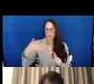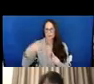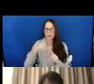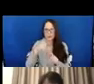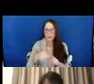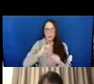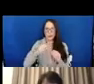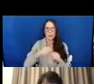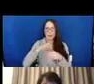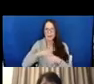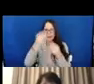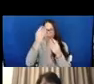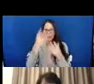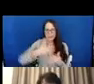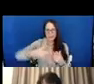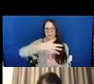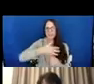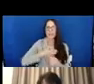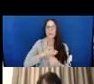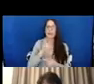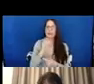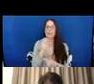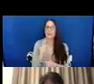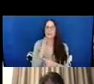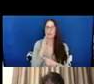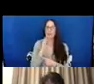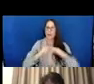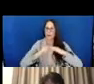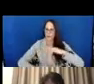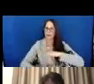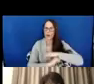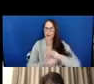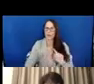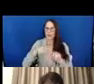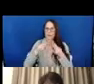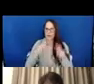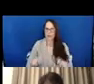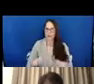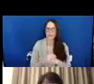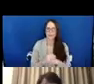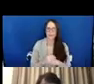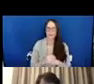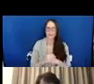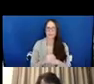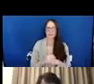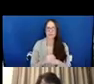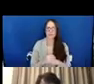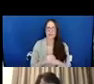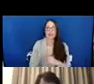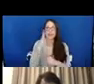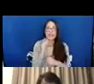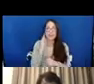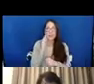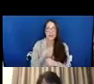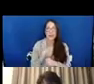context of my dissertation that will also frame this analysis. The experience of living on SSI